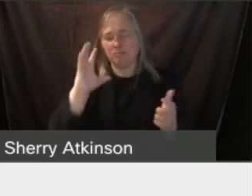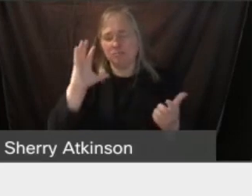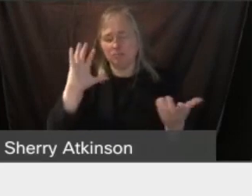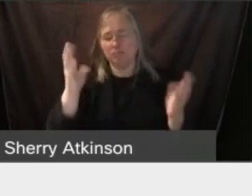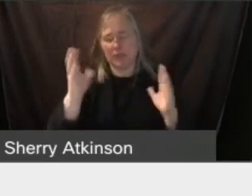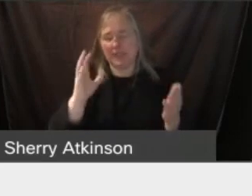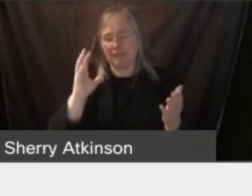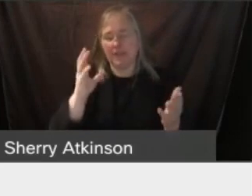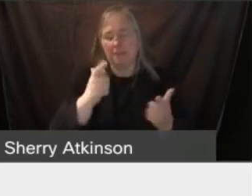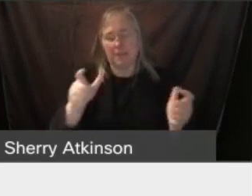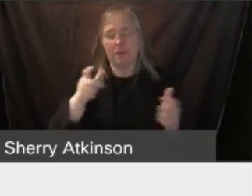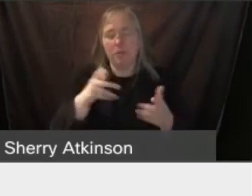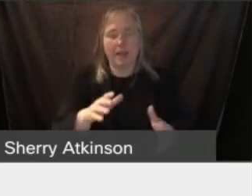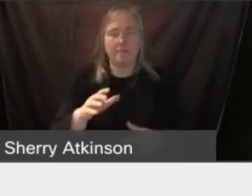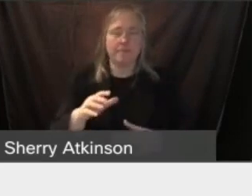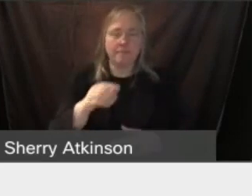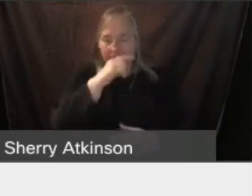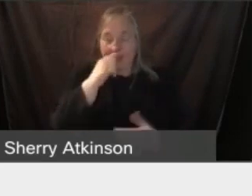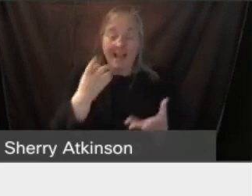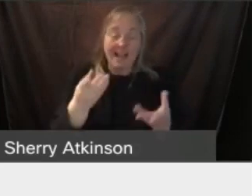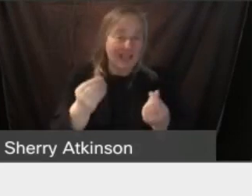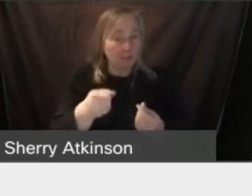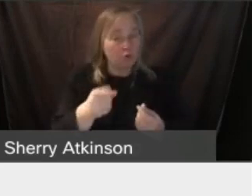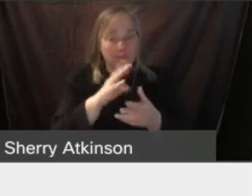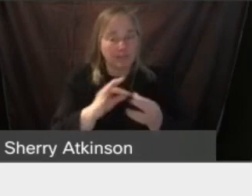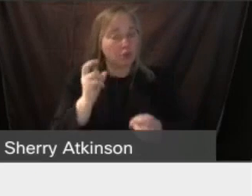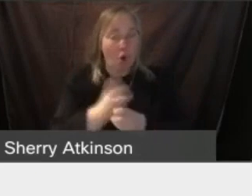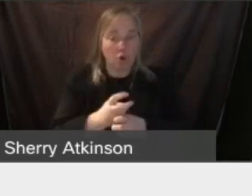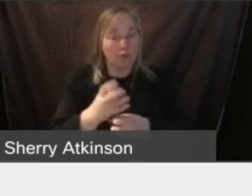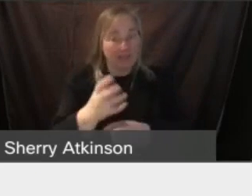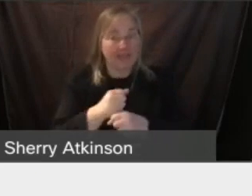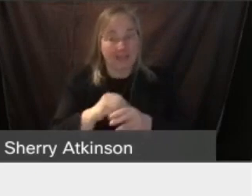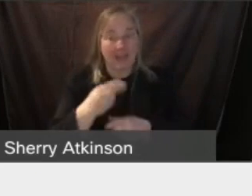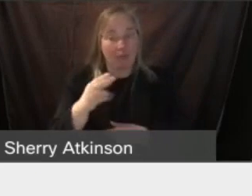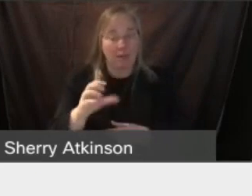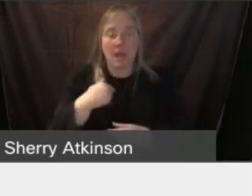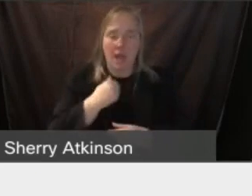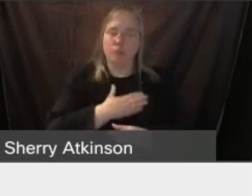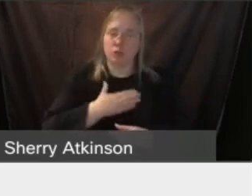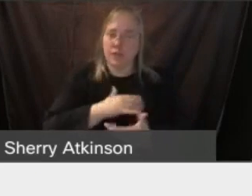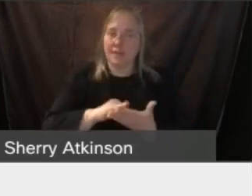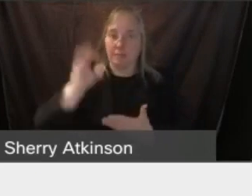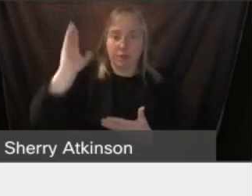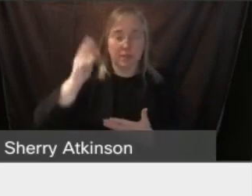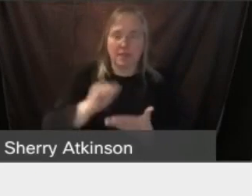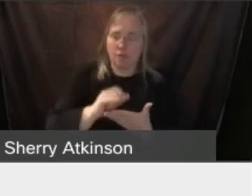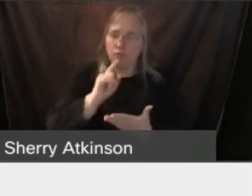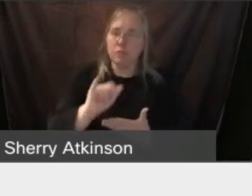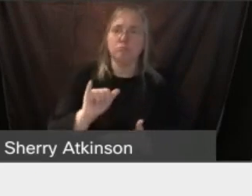Land, obviously, as you mentioned, is hard to come by in Howard County. I appreciated the presentation that was done there that kind of